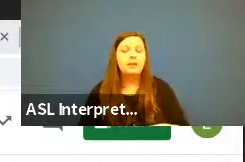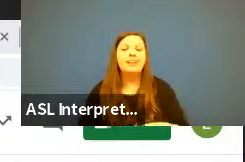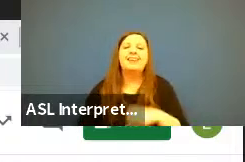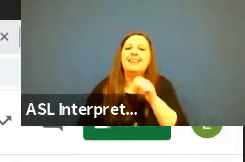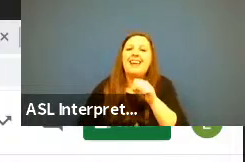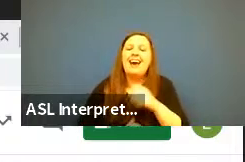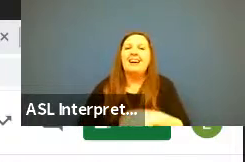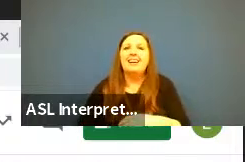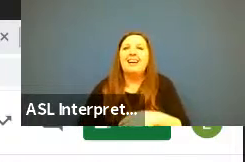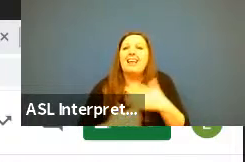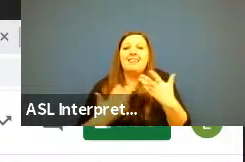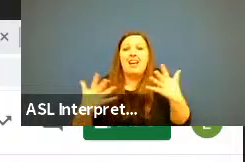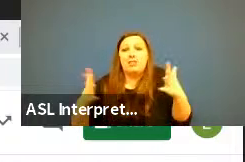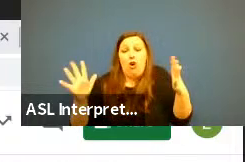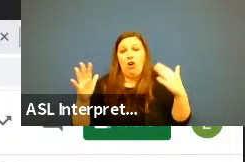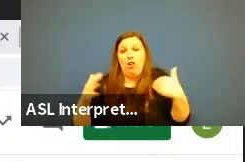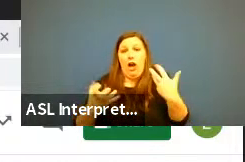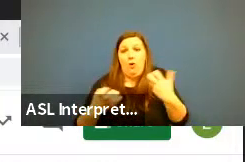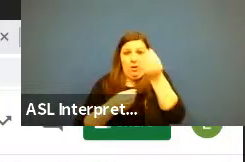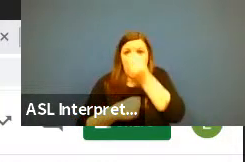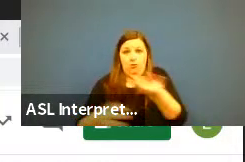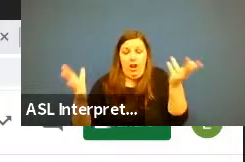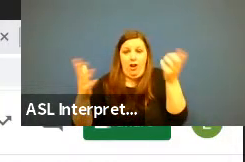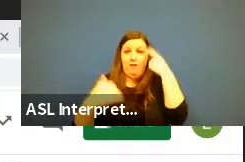Yeah, that's all I got for now.